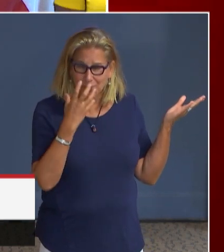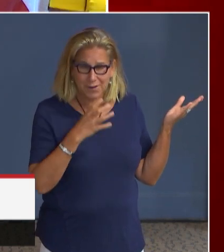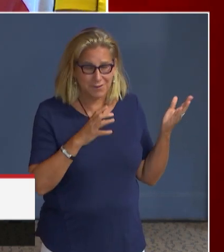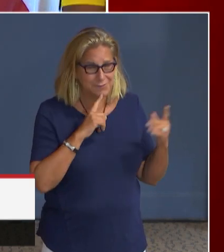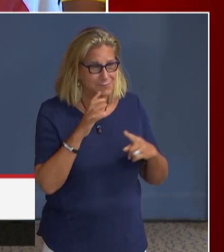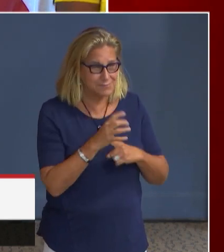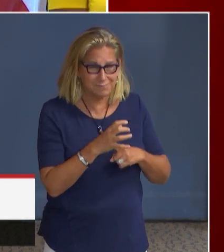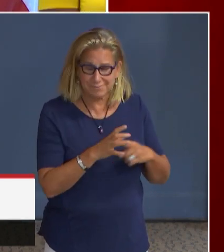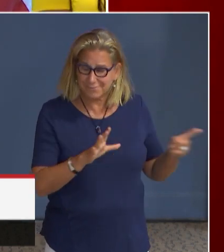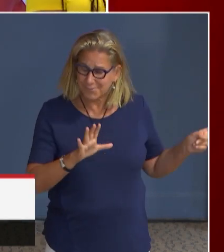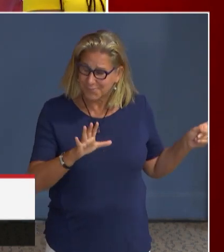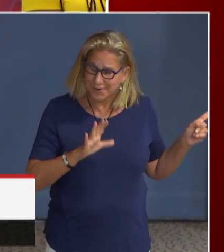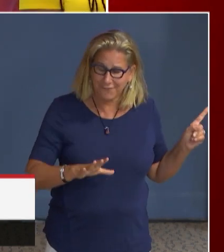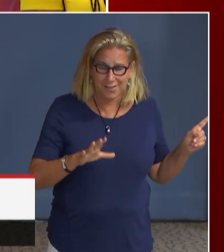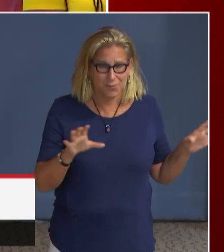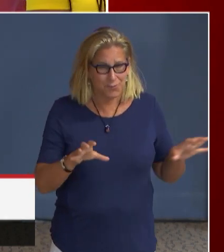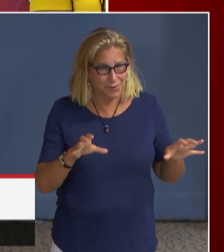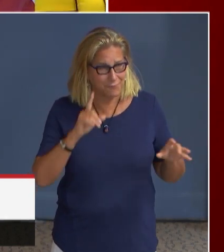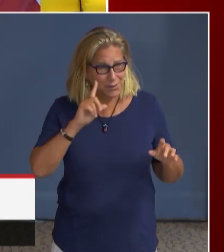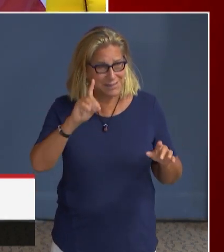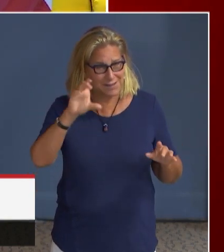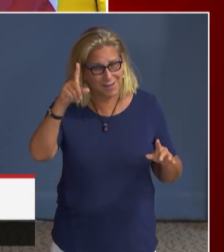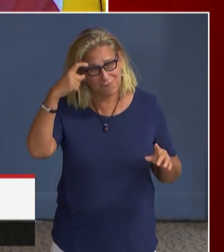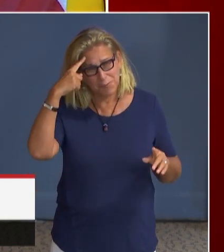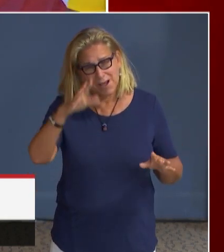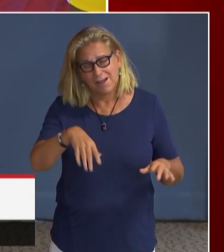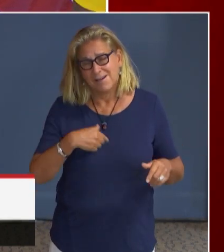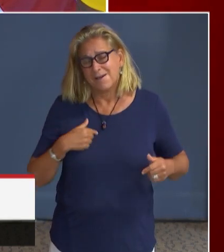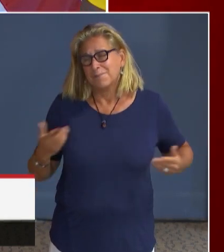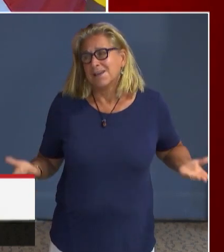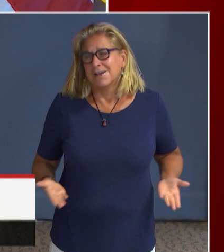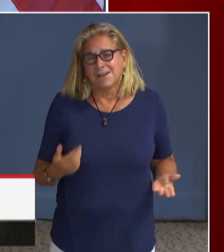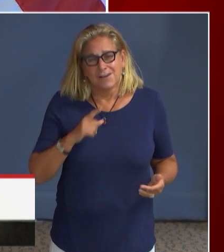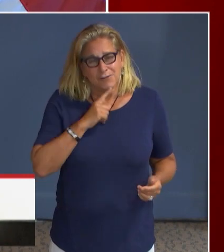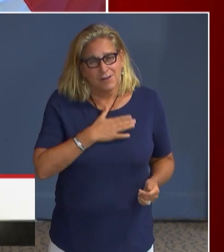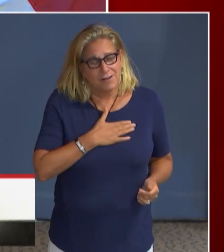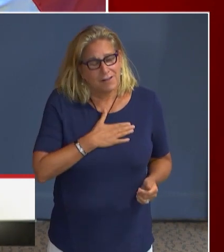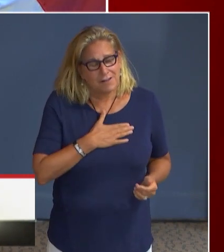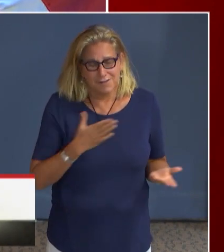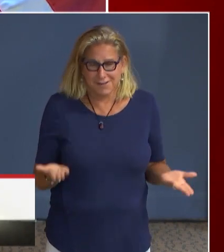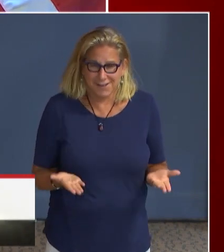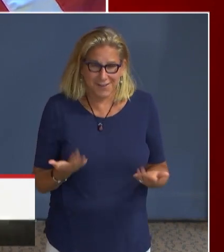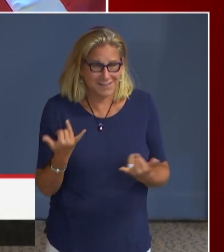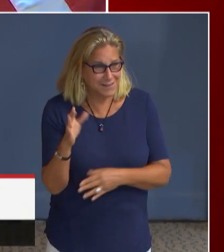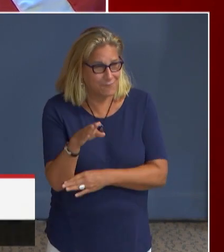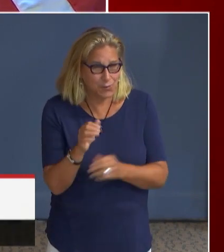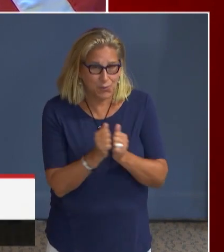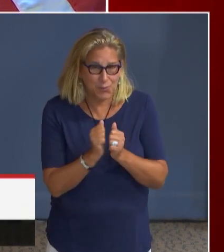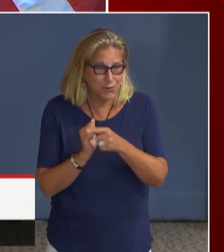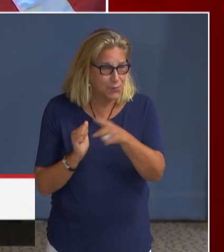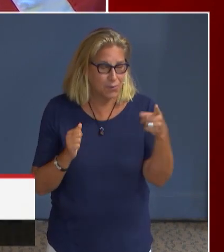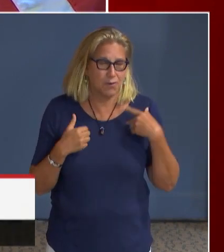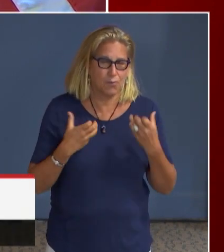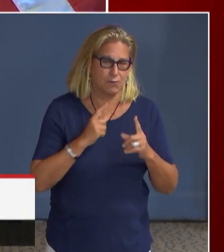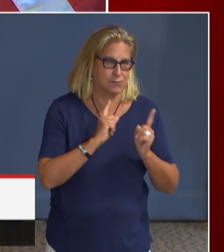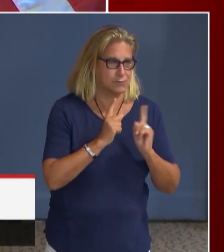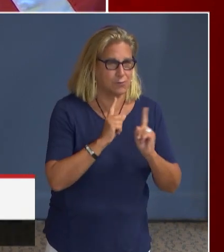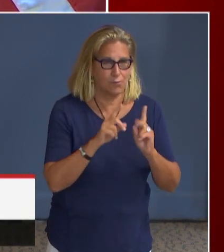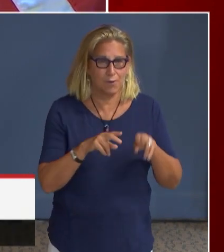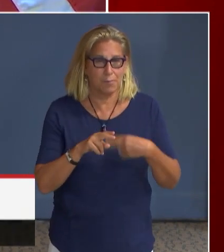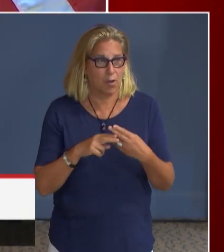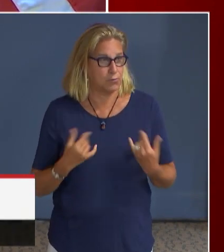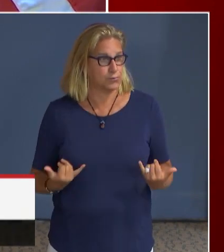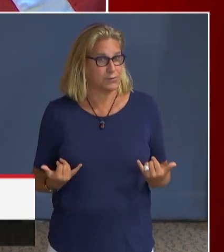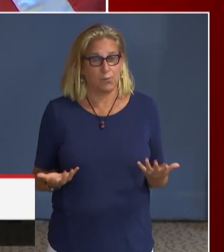government. I am pleased to be here this afternoon to talk about what we